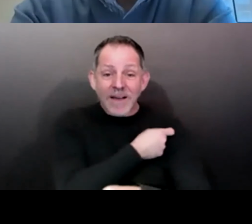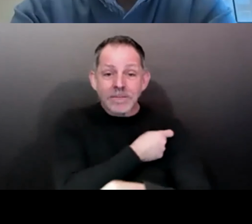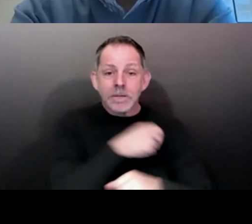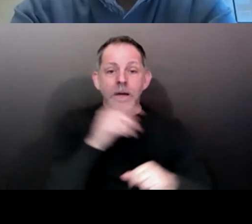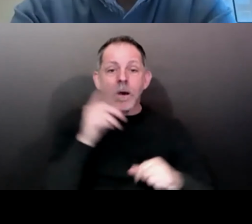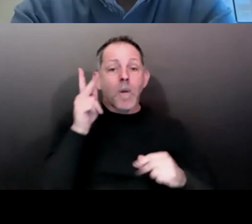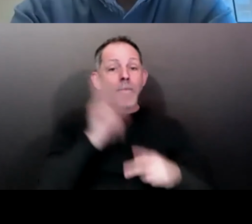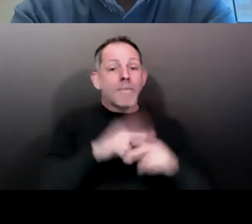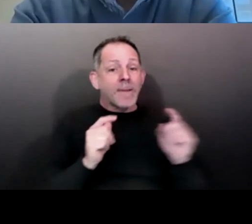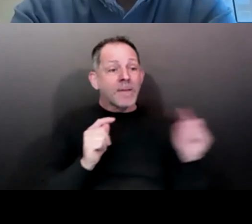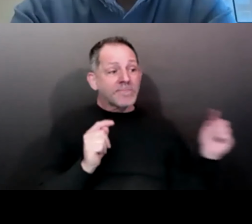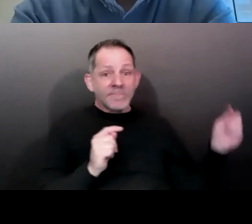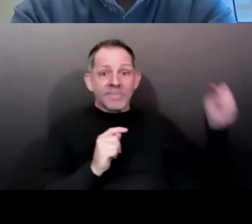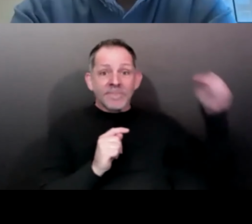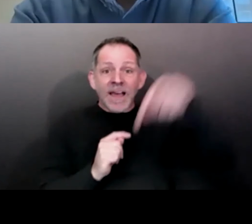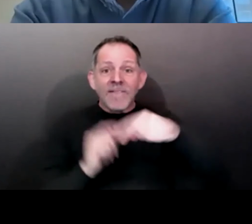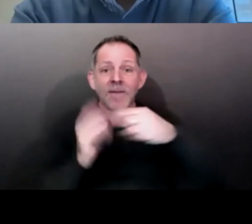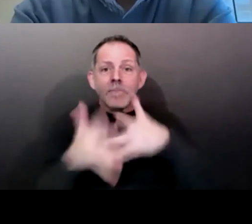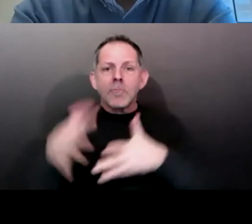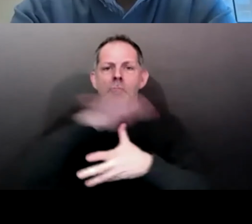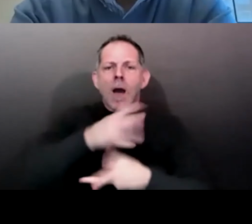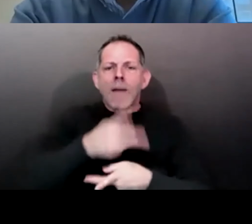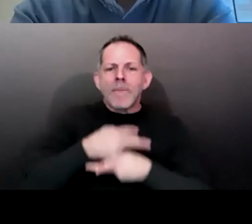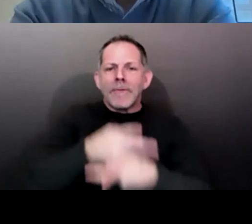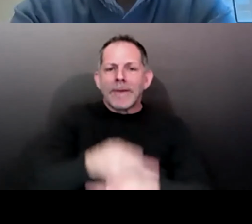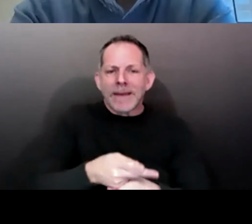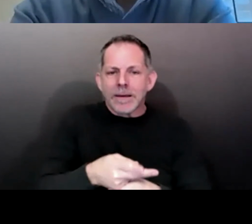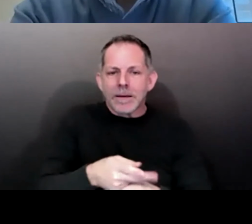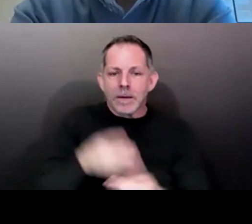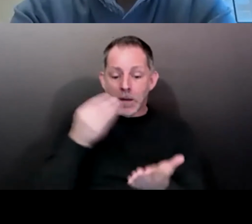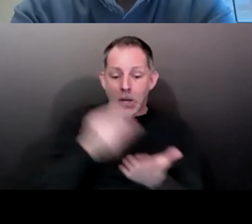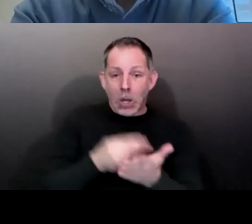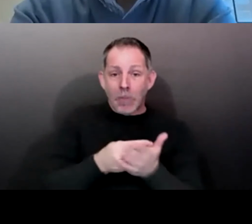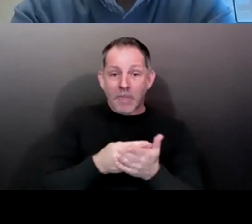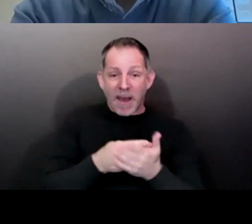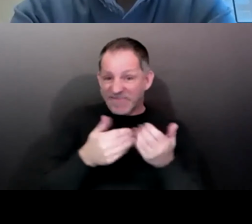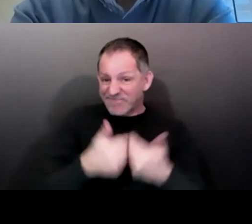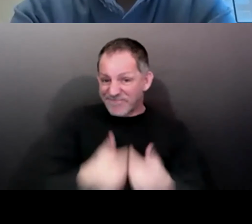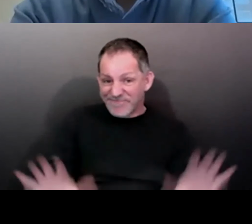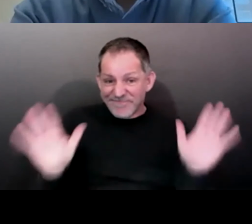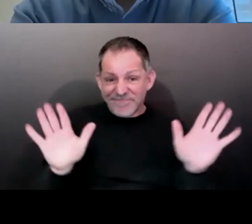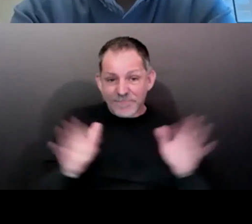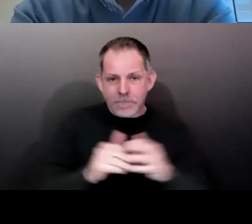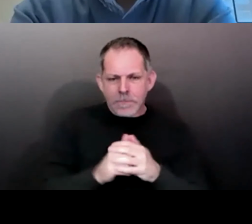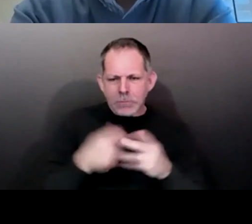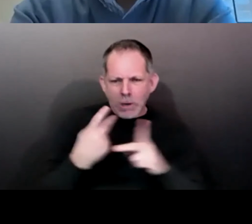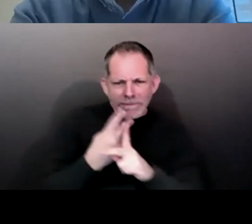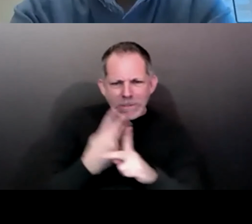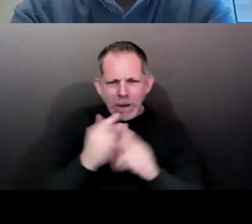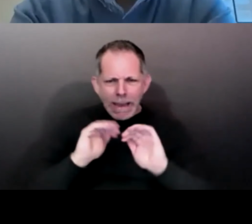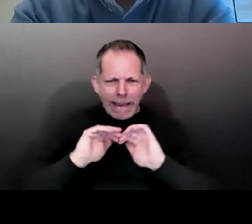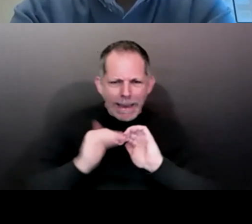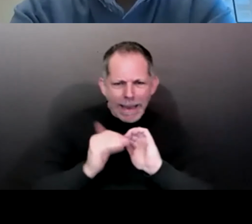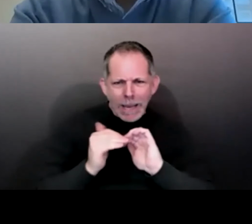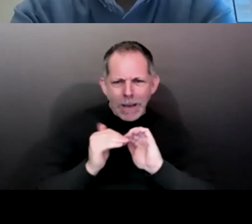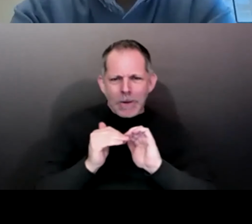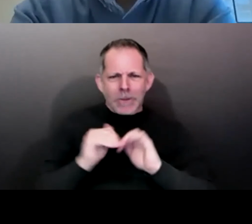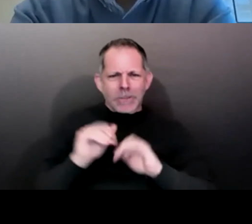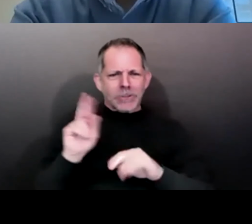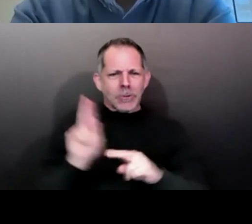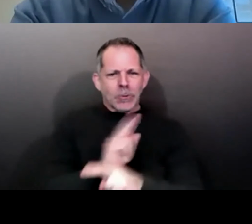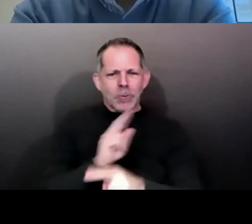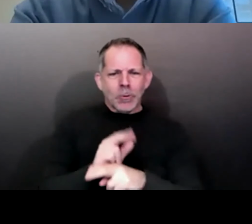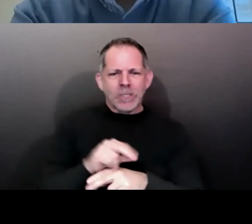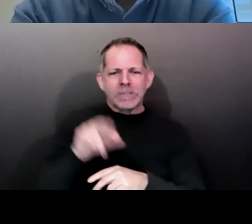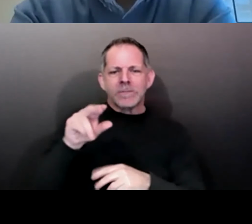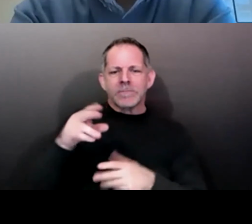of revenue due to that. So we've been looking at ways to use the relief funds from the federal government to be able to